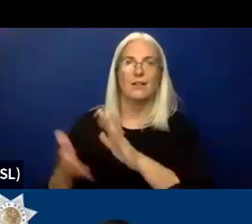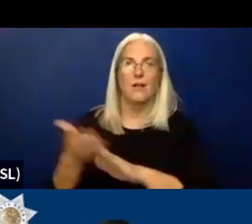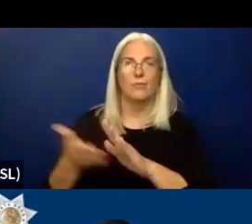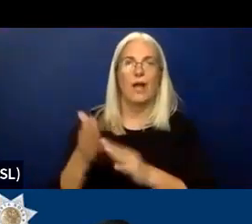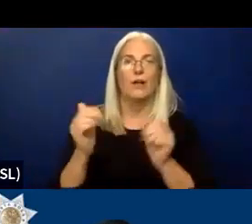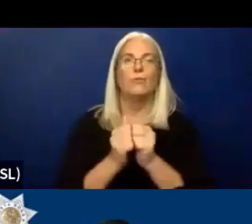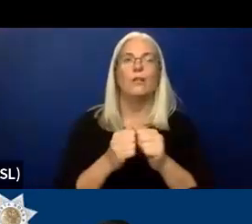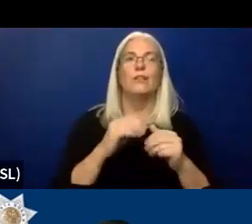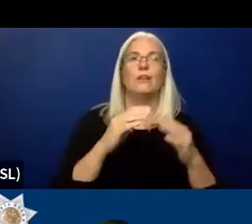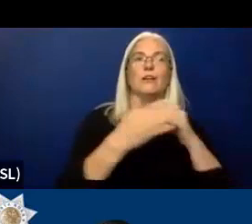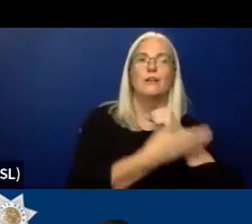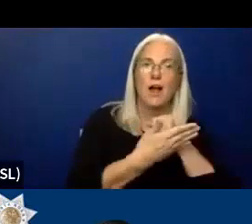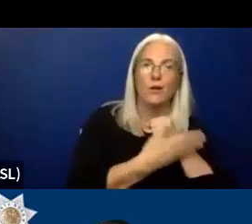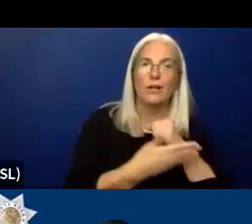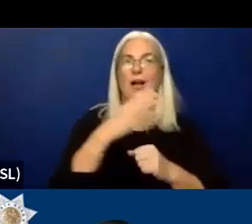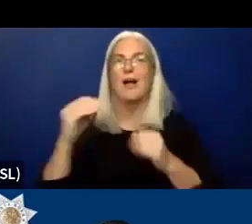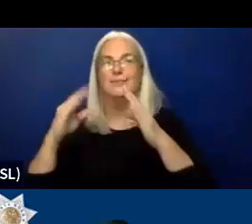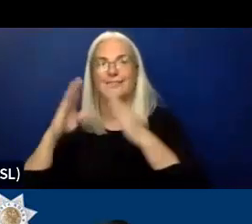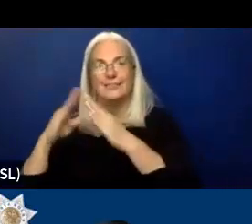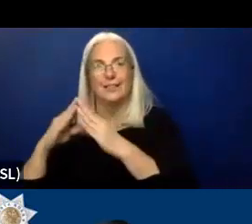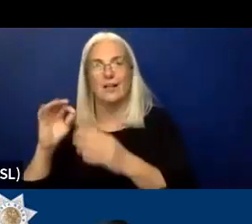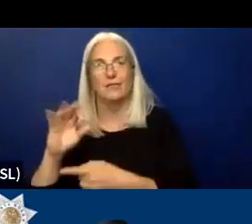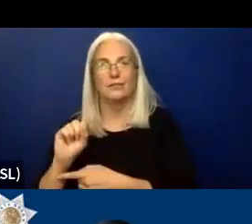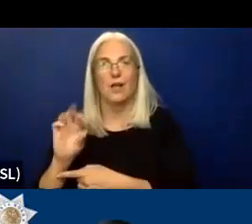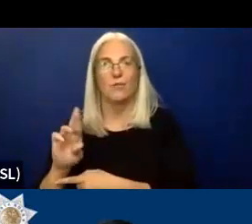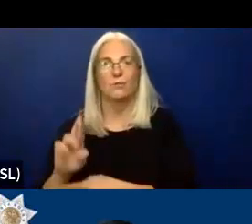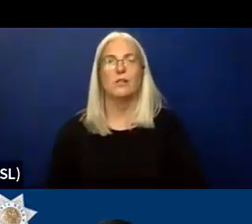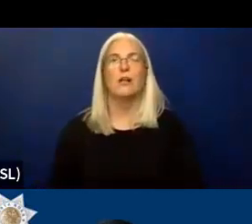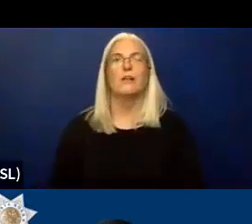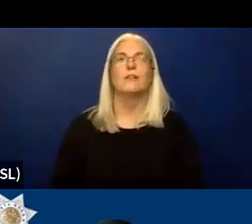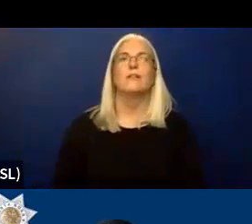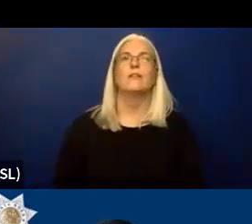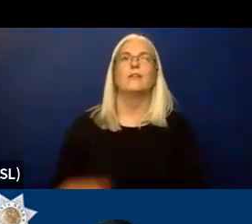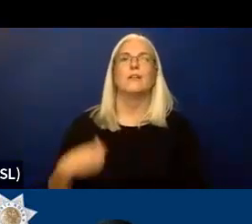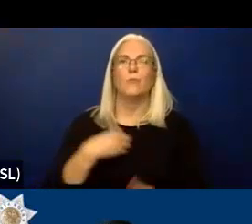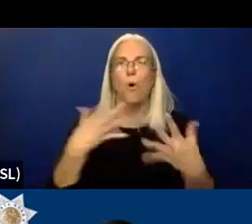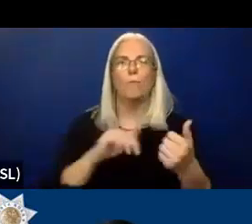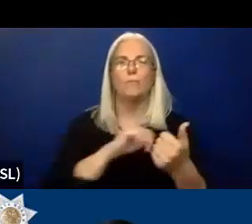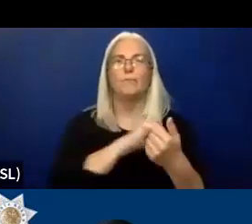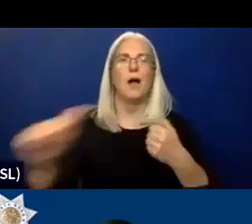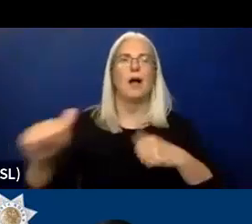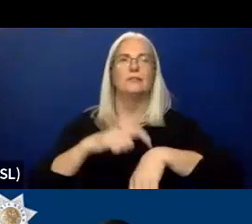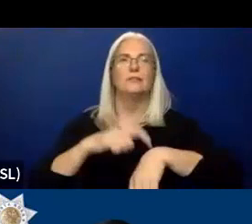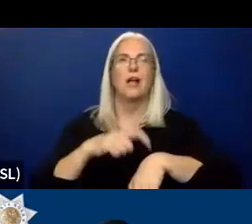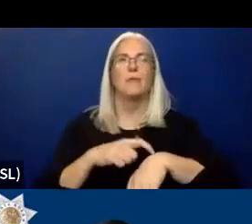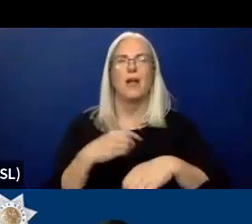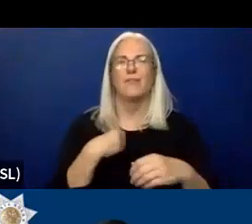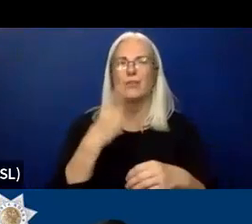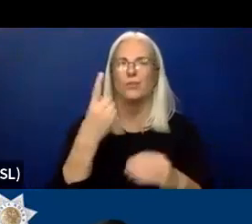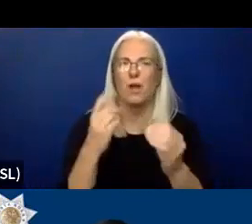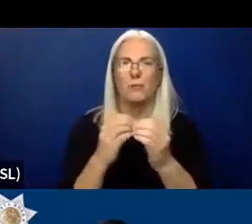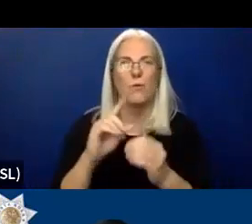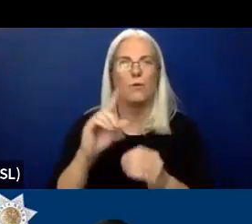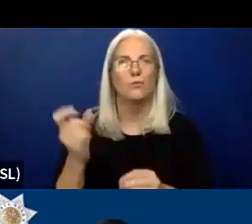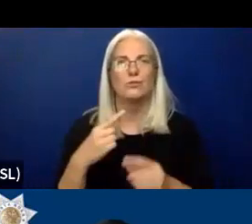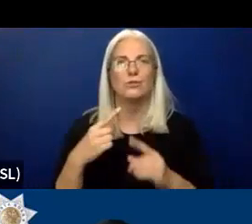we appreciate the partnership on that. Well, we're past the top of the hour, and we're gonna go one last question from Julie Johnson. Julie.